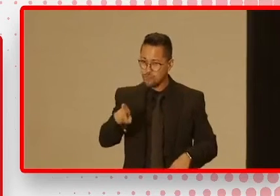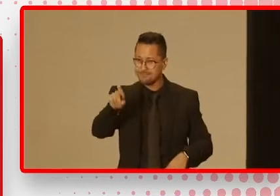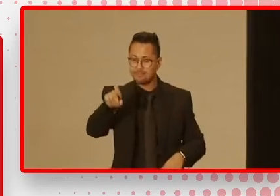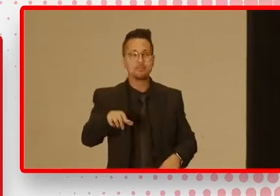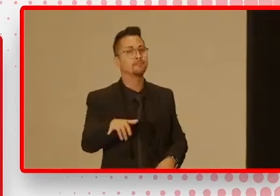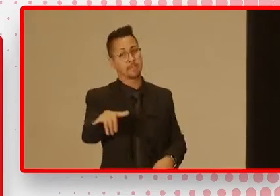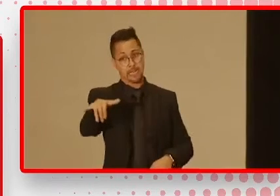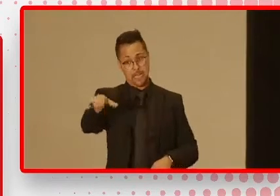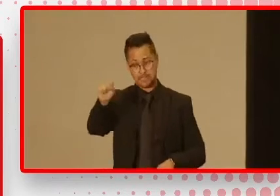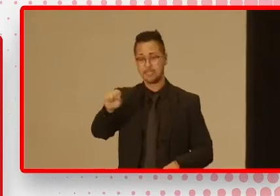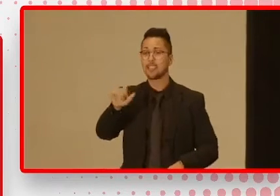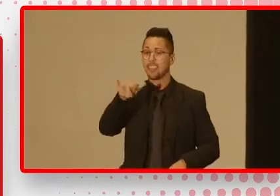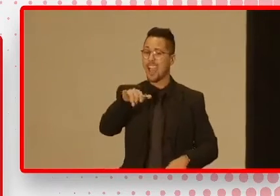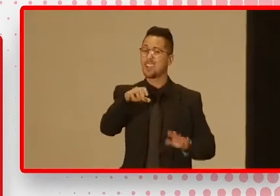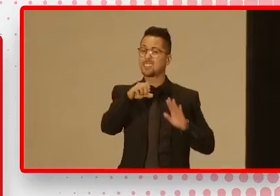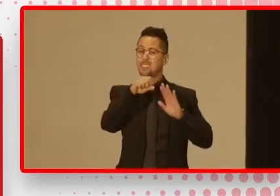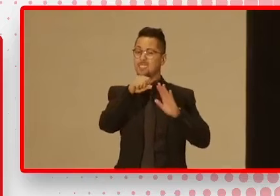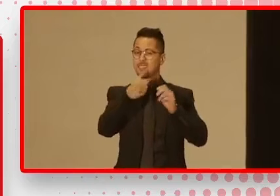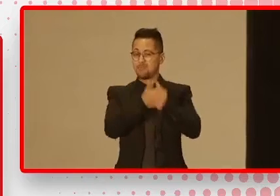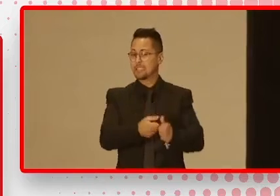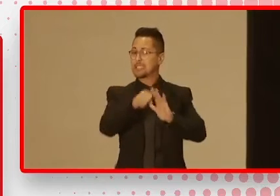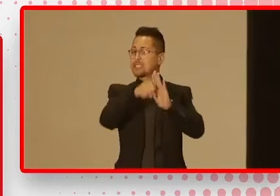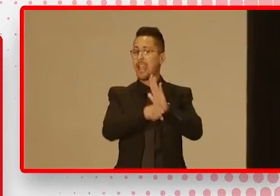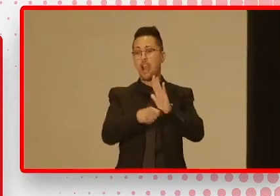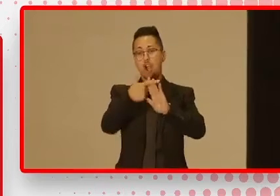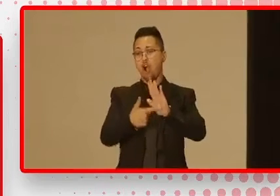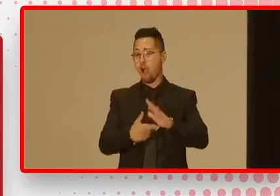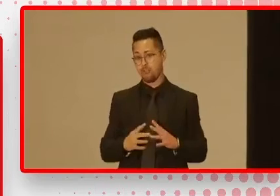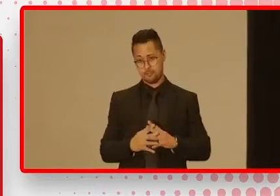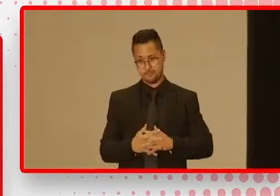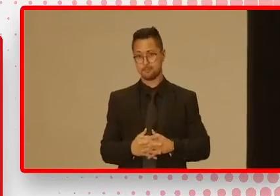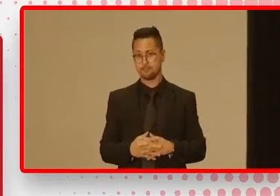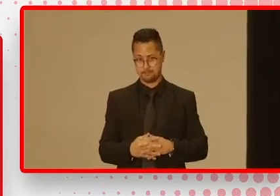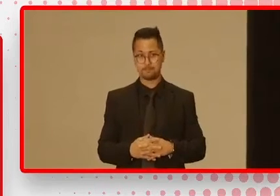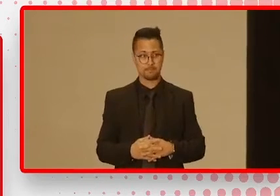That's in the state law. It's in the state law? Yep. Okay, It's in our